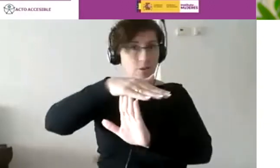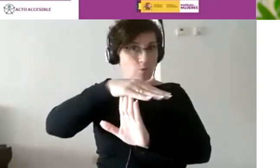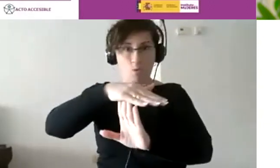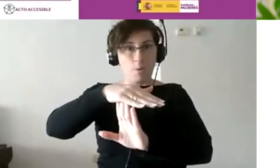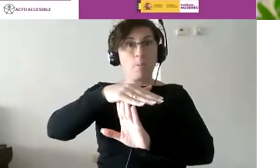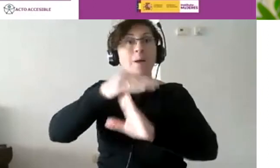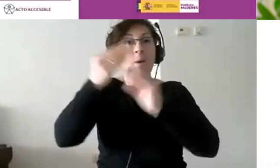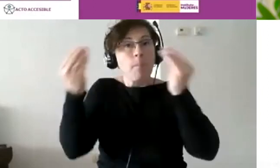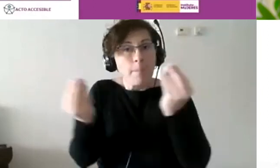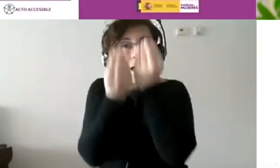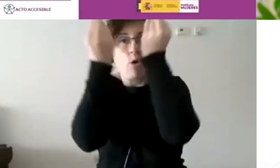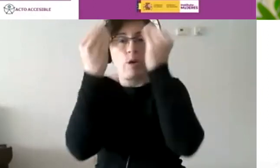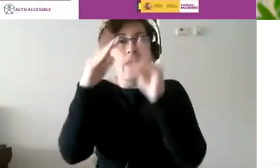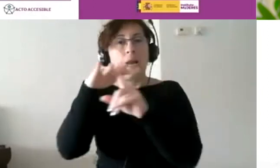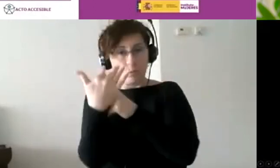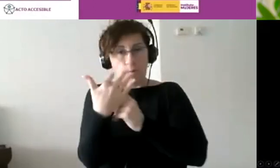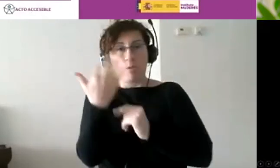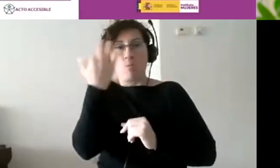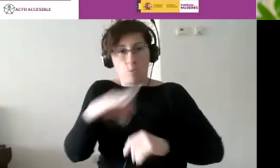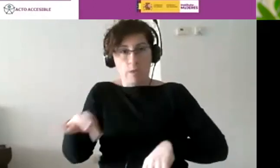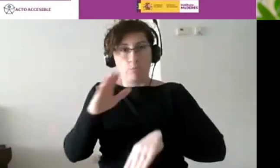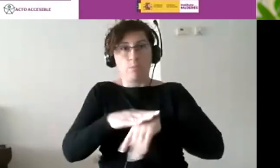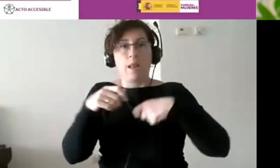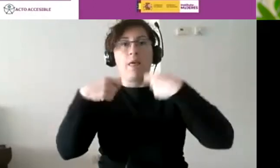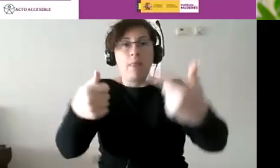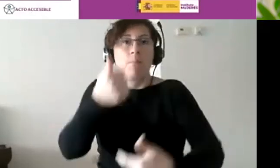for people with disabilities in Ukraine.